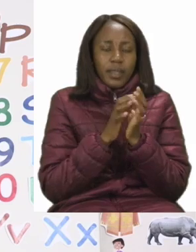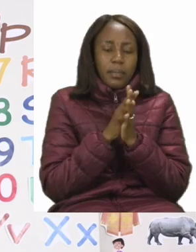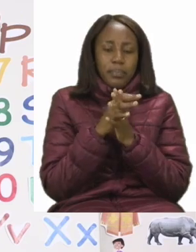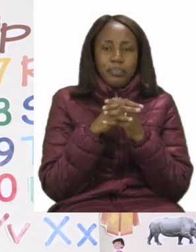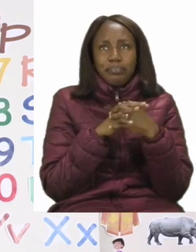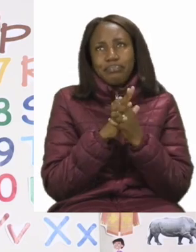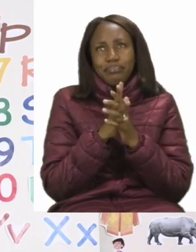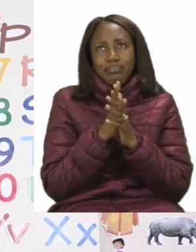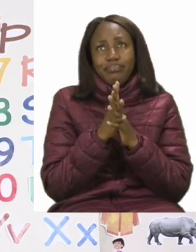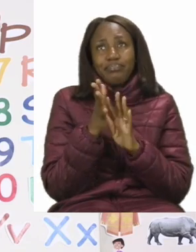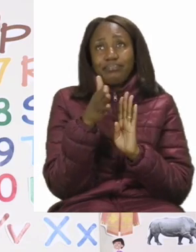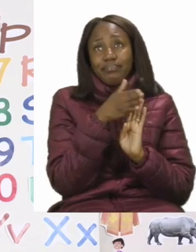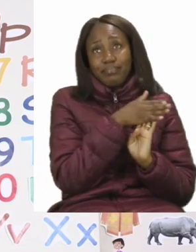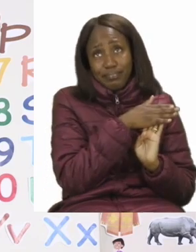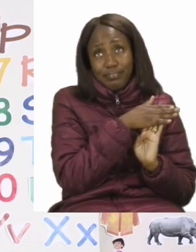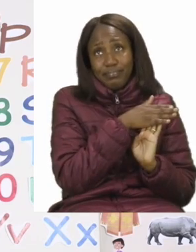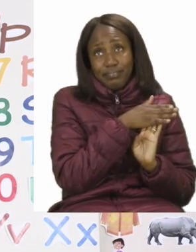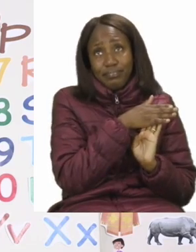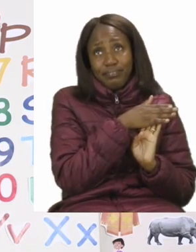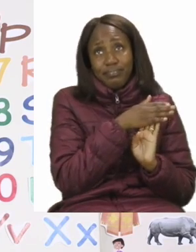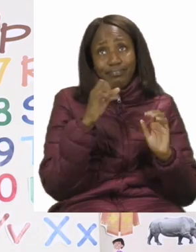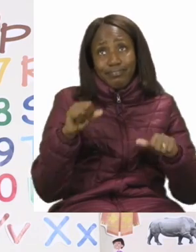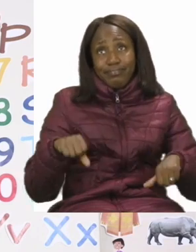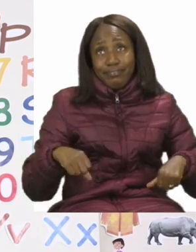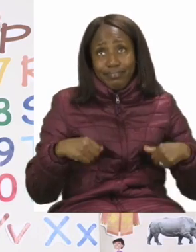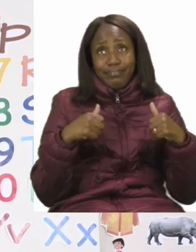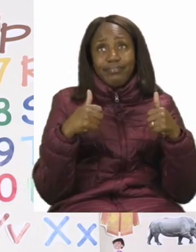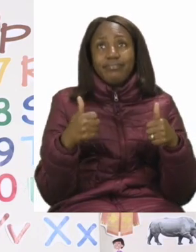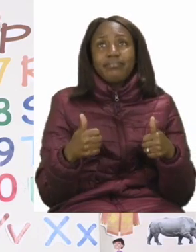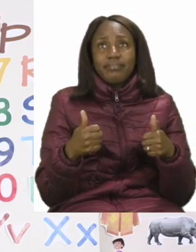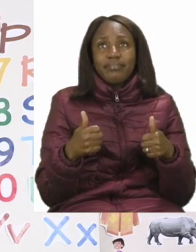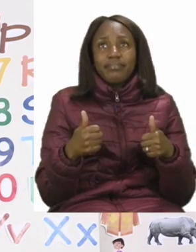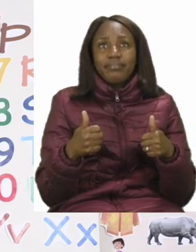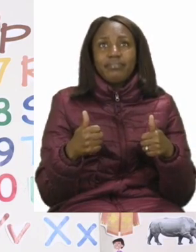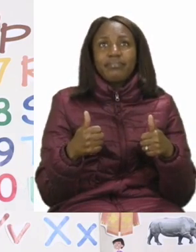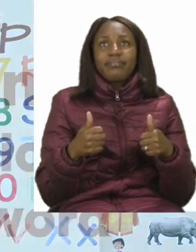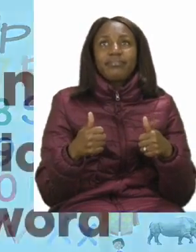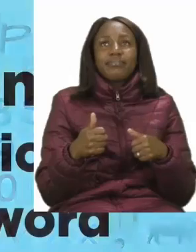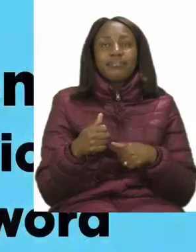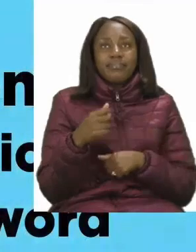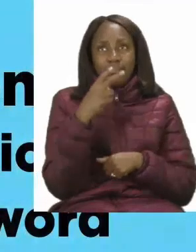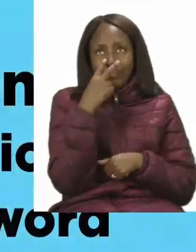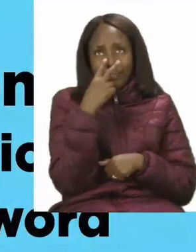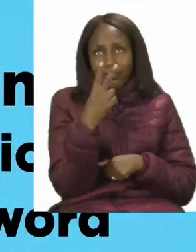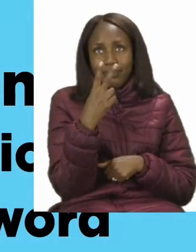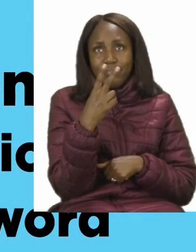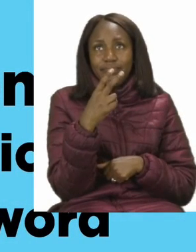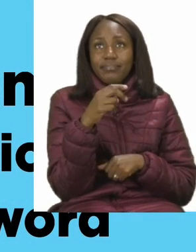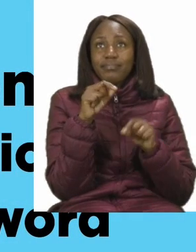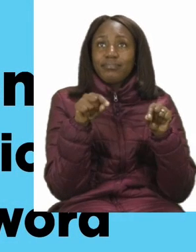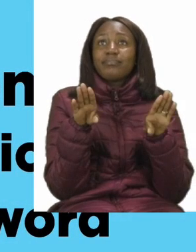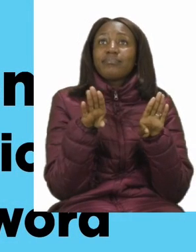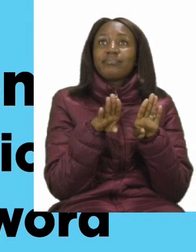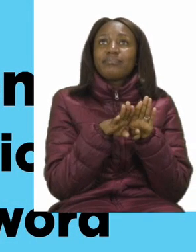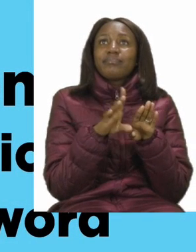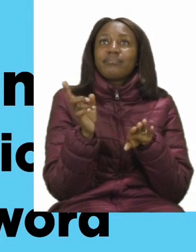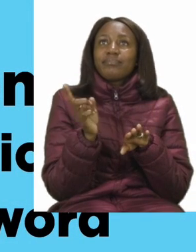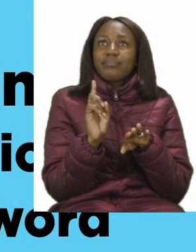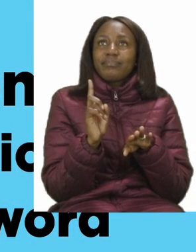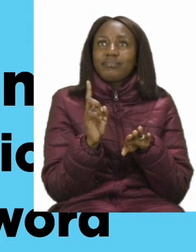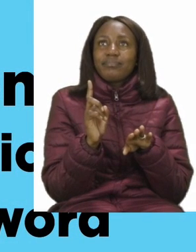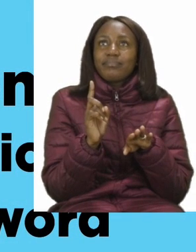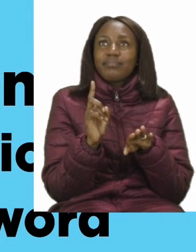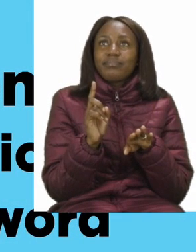keep safe and healthy. Now, let's see. What are we going to learn